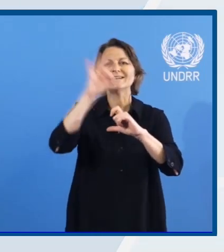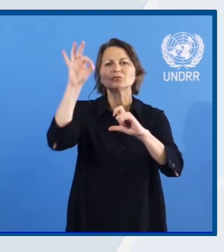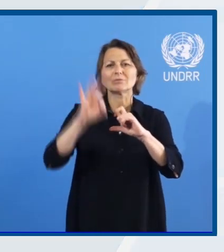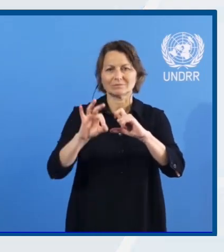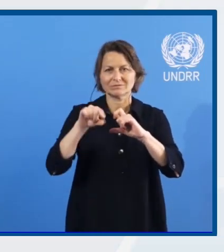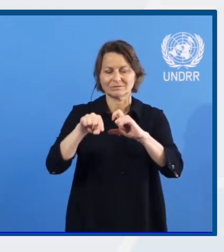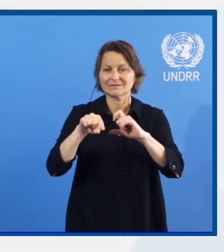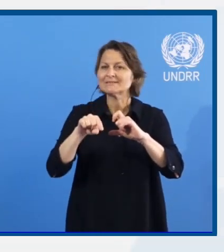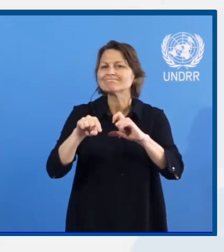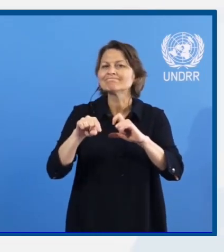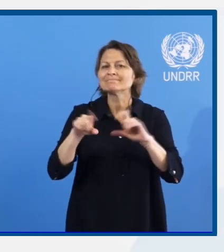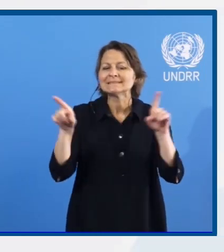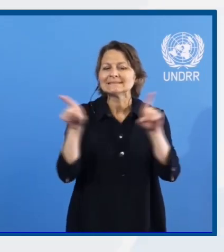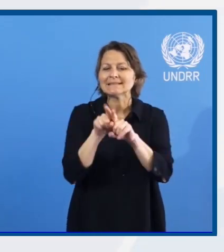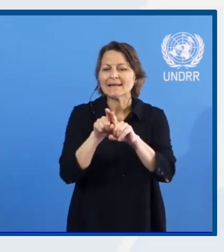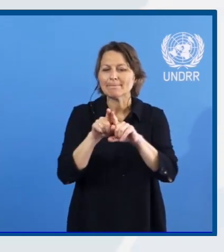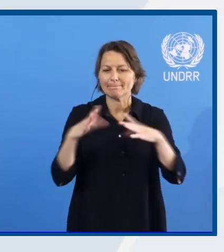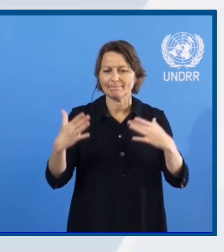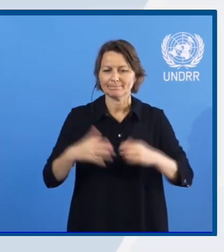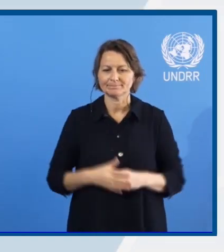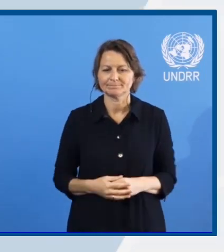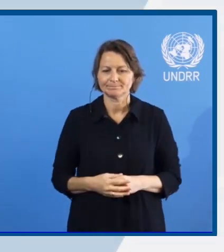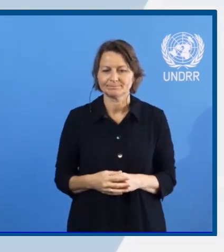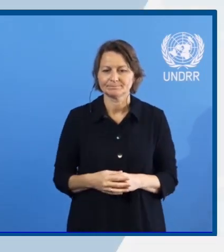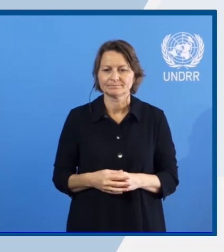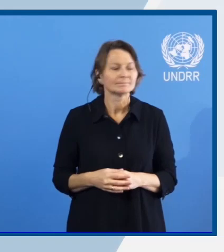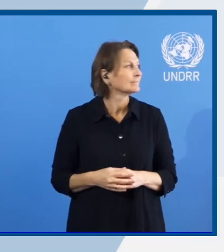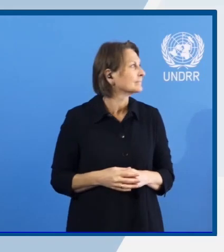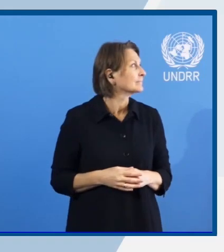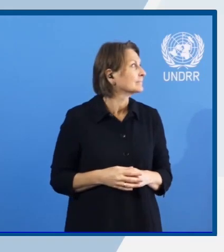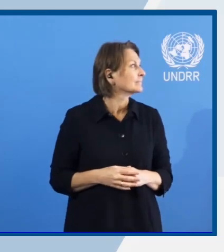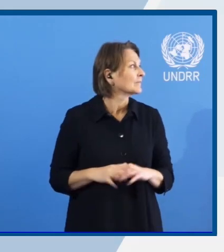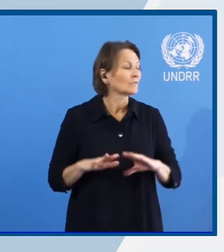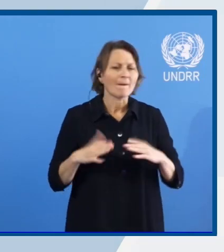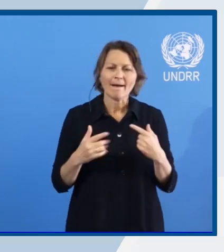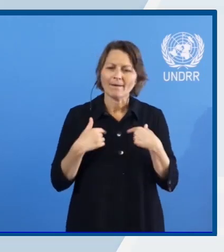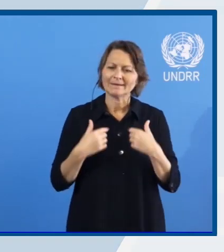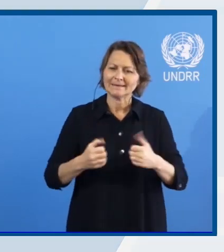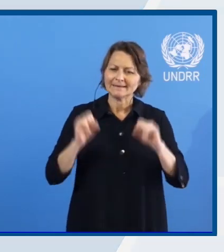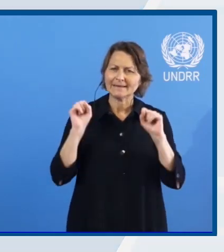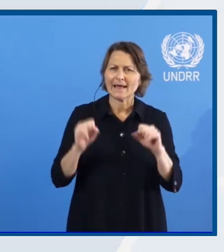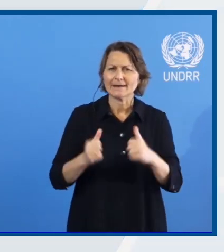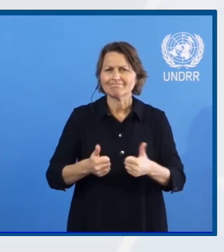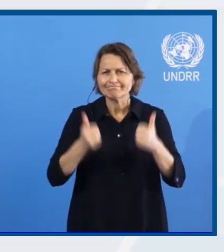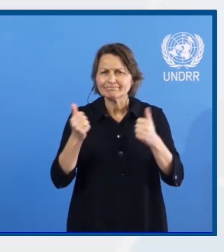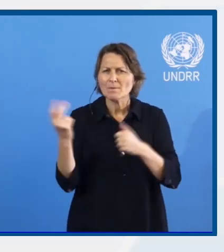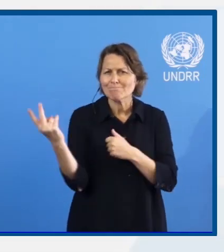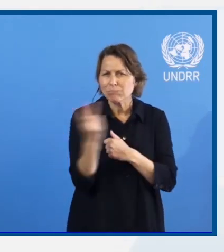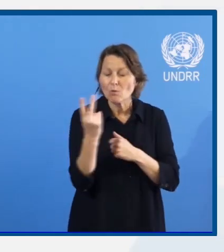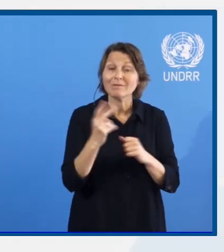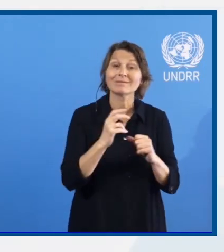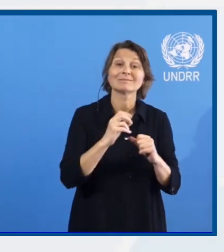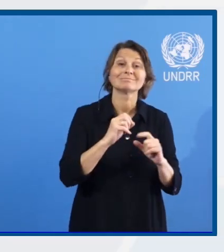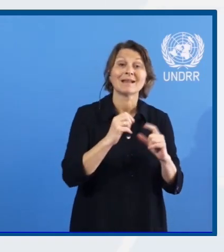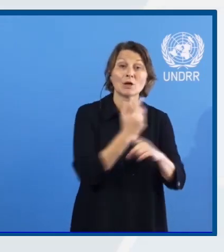easier to issue and implement, because both SDG bonds, green bonds, they come with